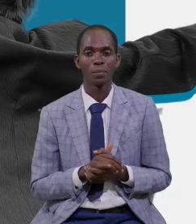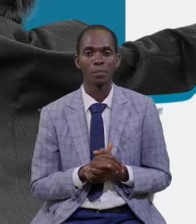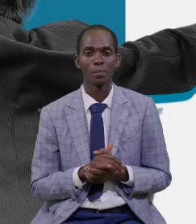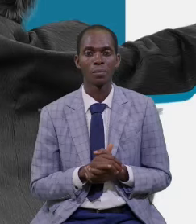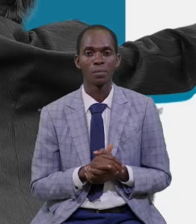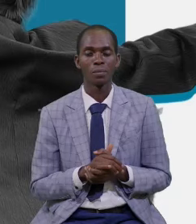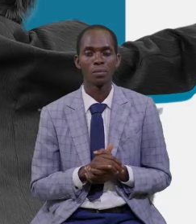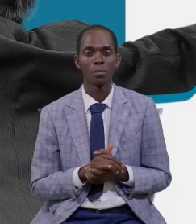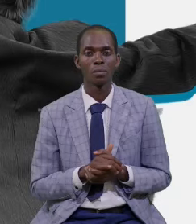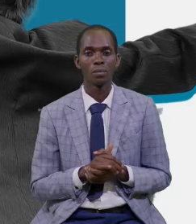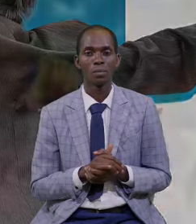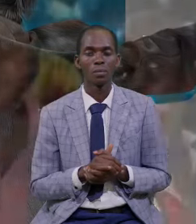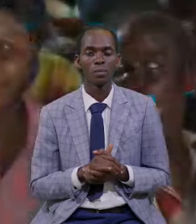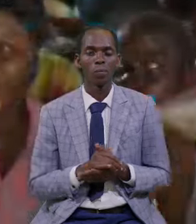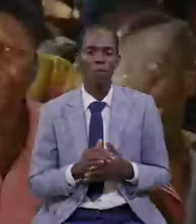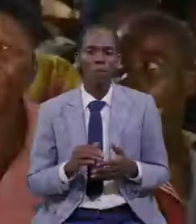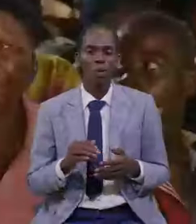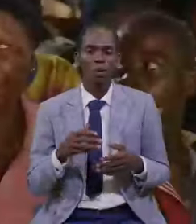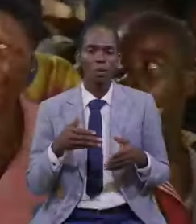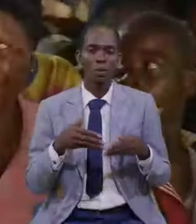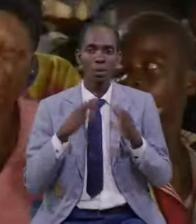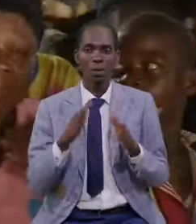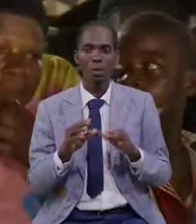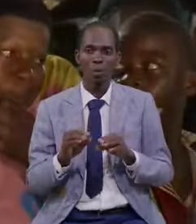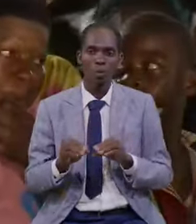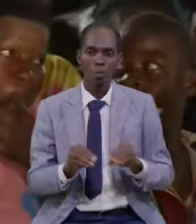Go to the far back.